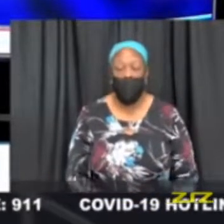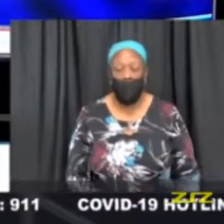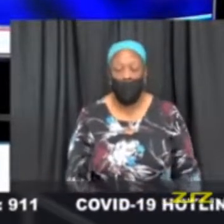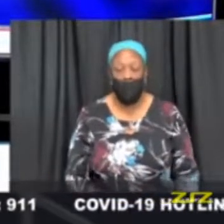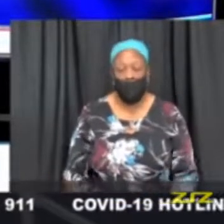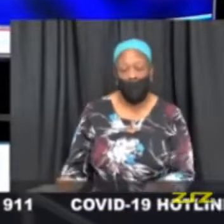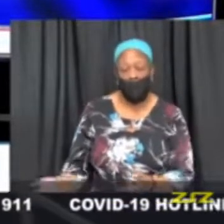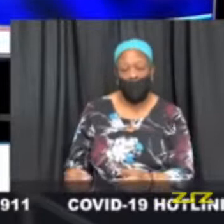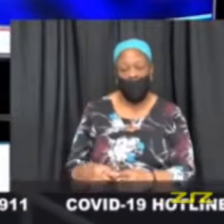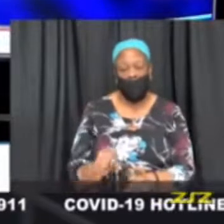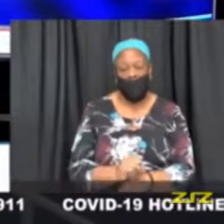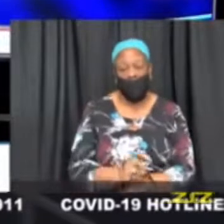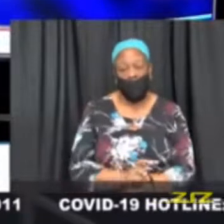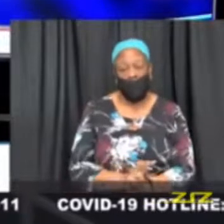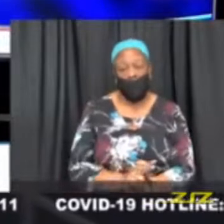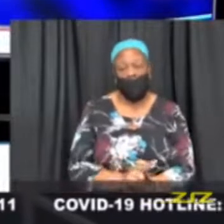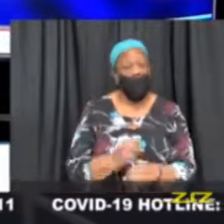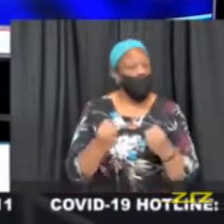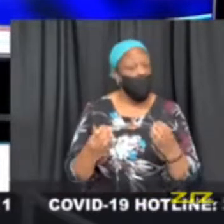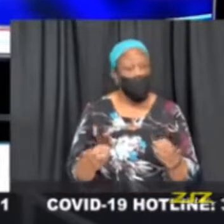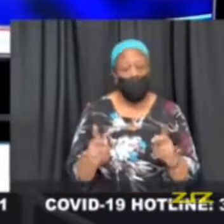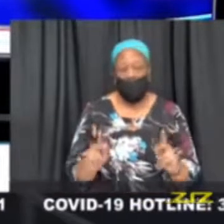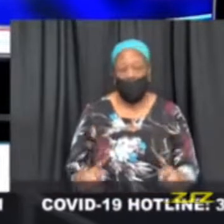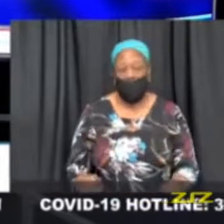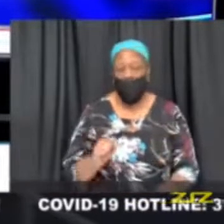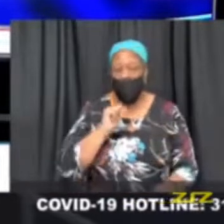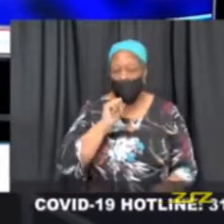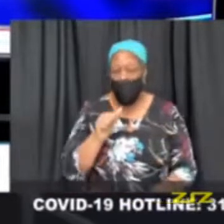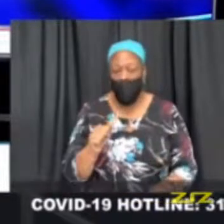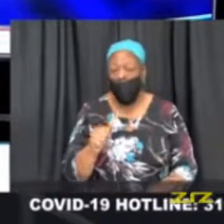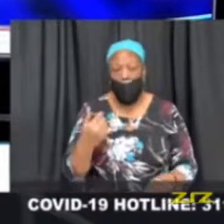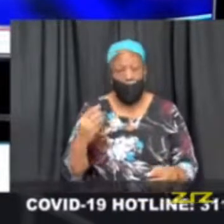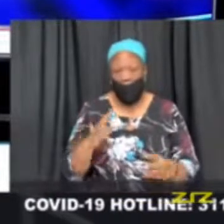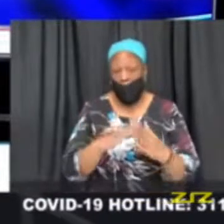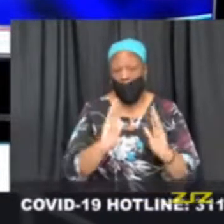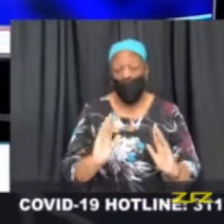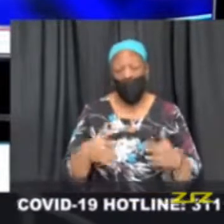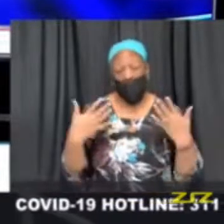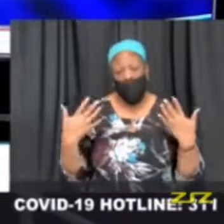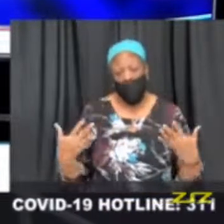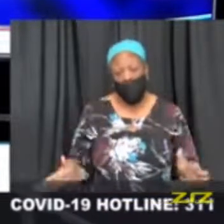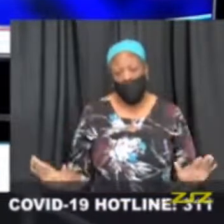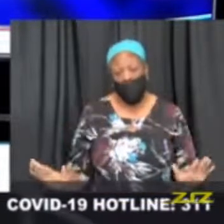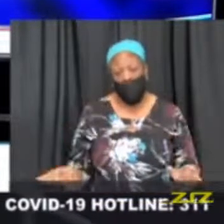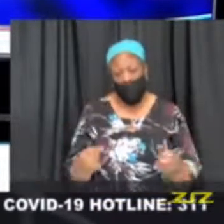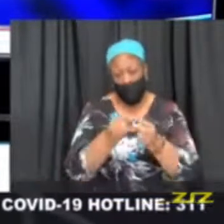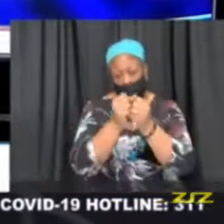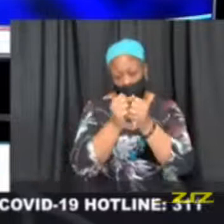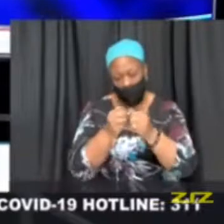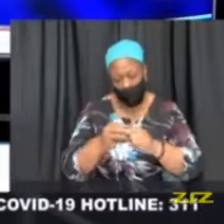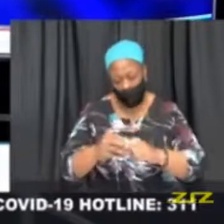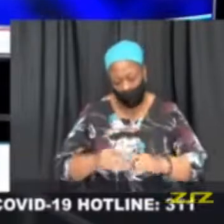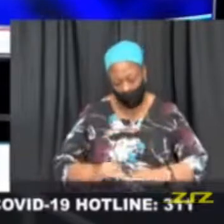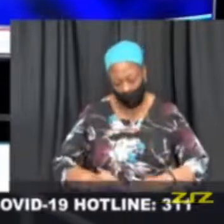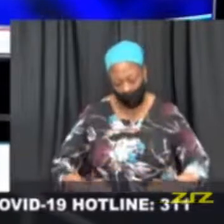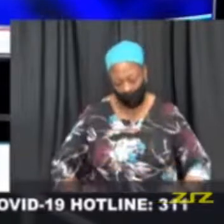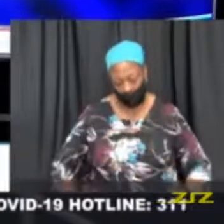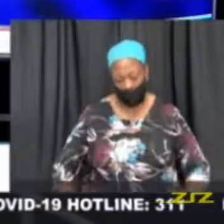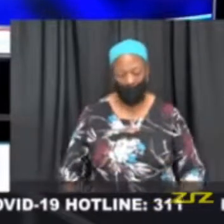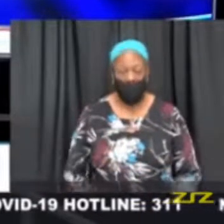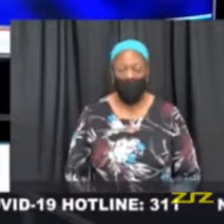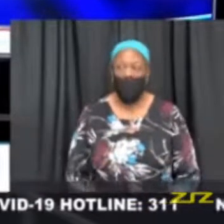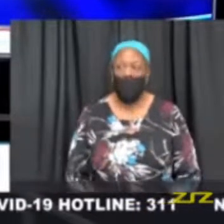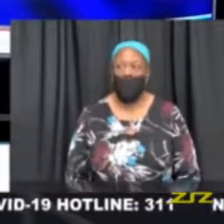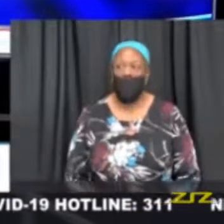Grenadines. I also wish to notify the general public by this means that persons